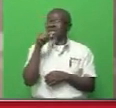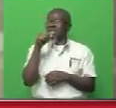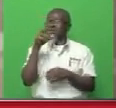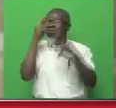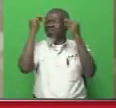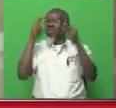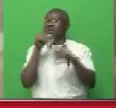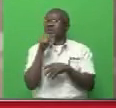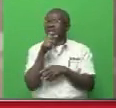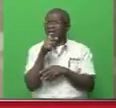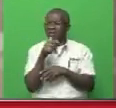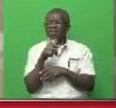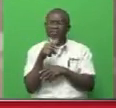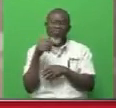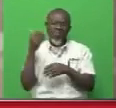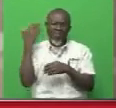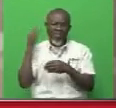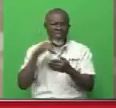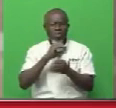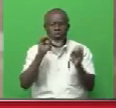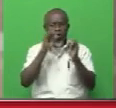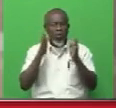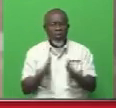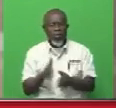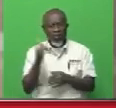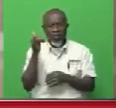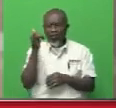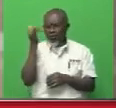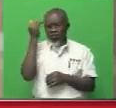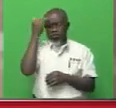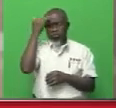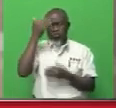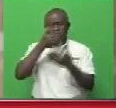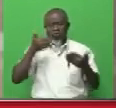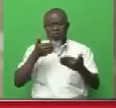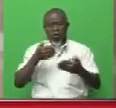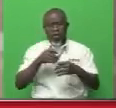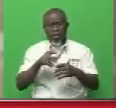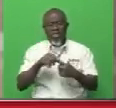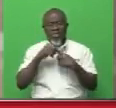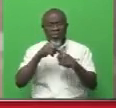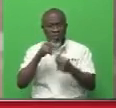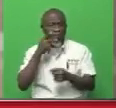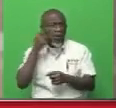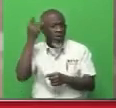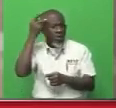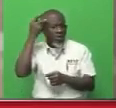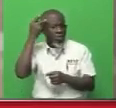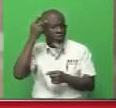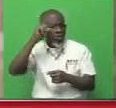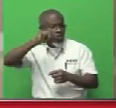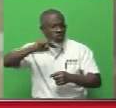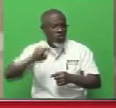existed since it was created. And no one, particularly the parents of the thousands of children who